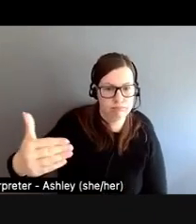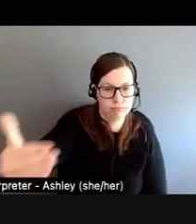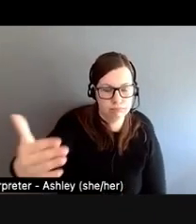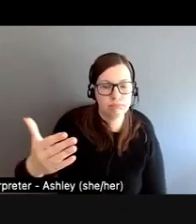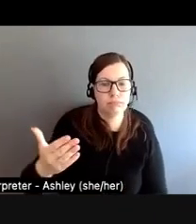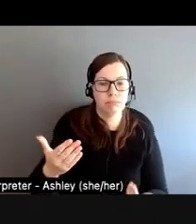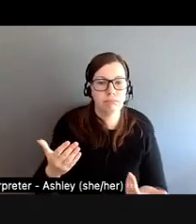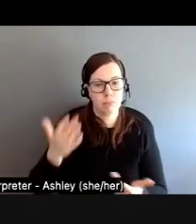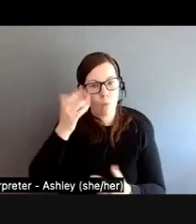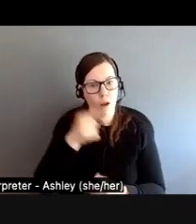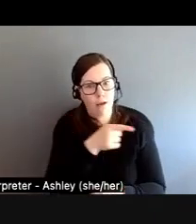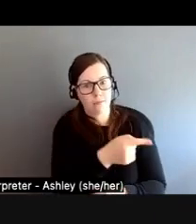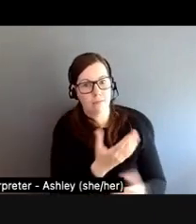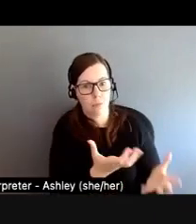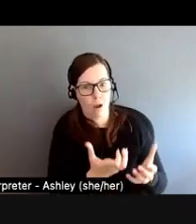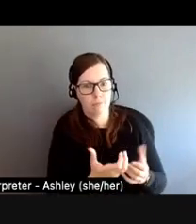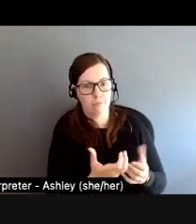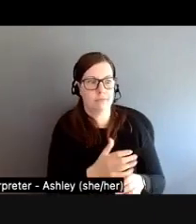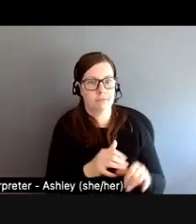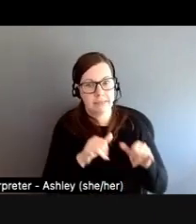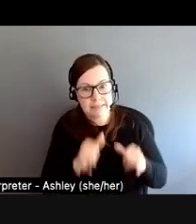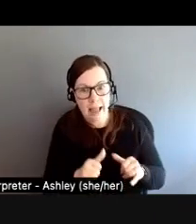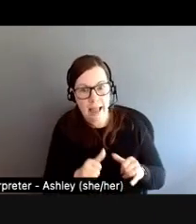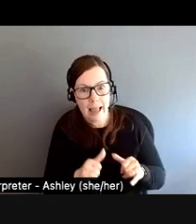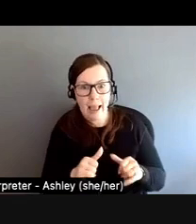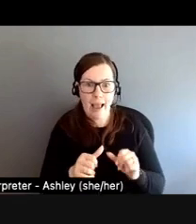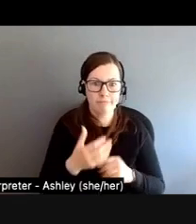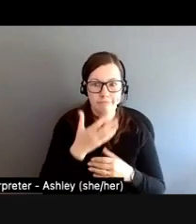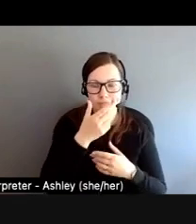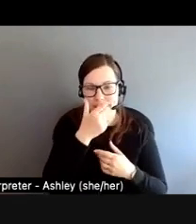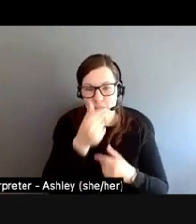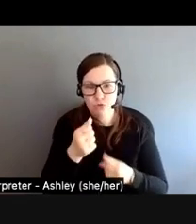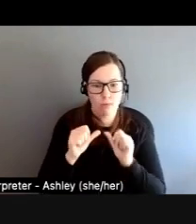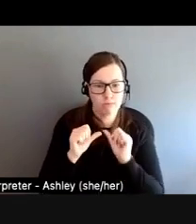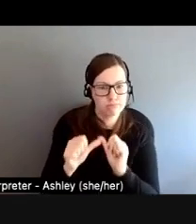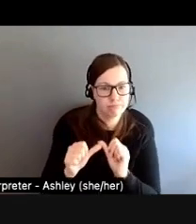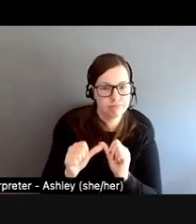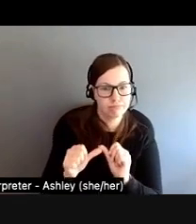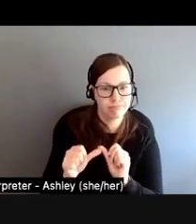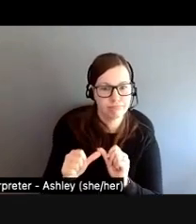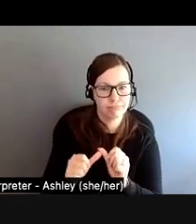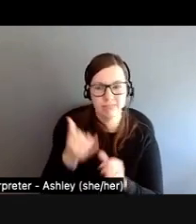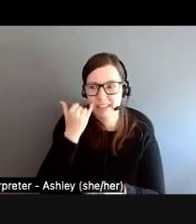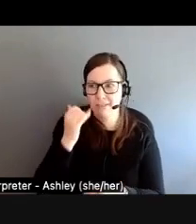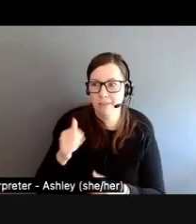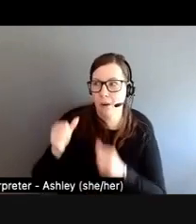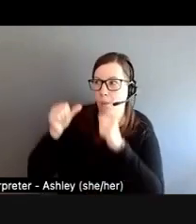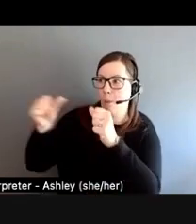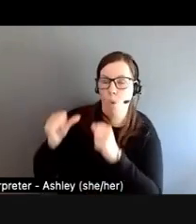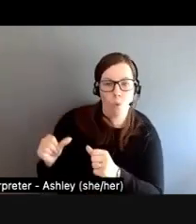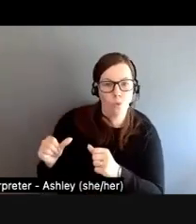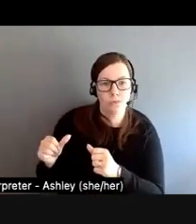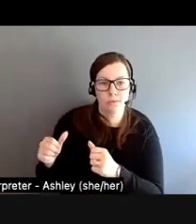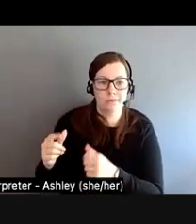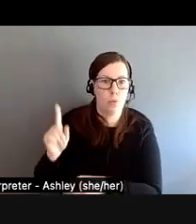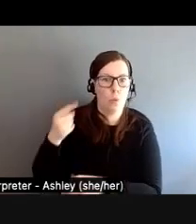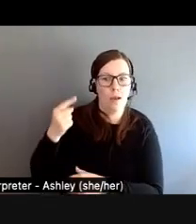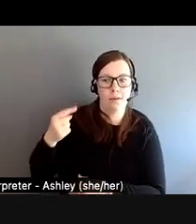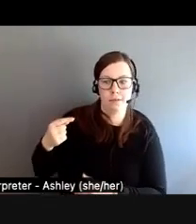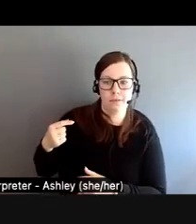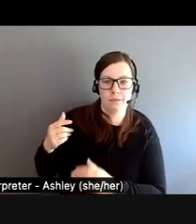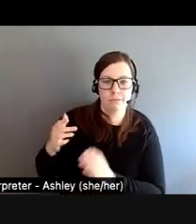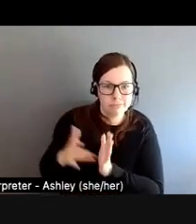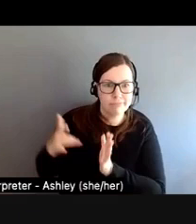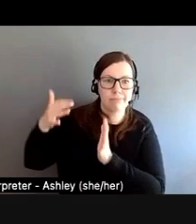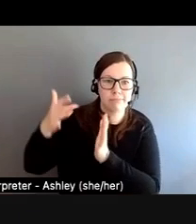keep our learners engaged and interested in the channels. So due to the limited timelines